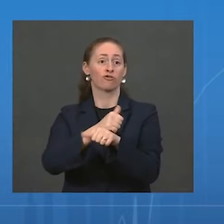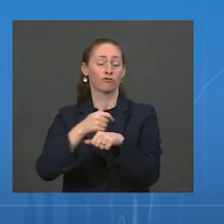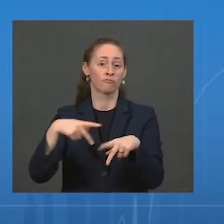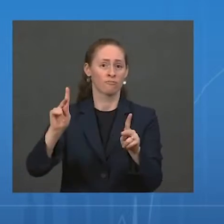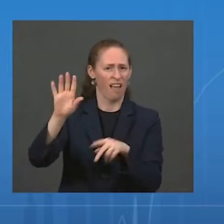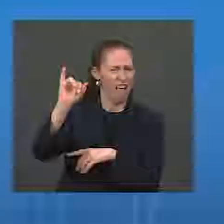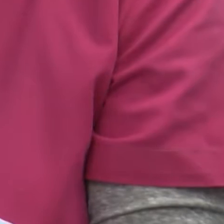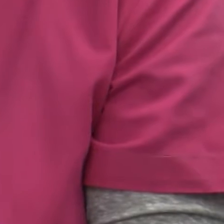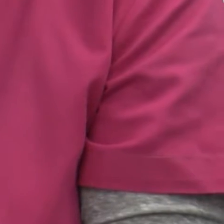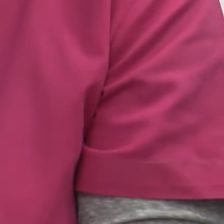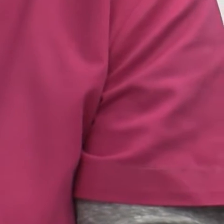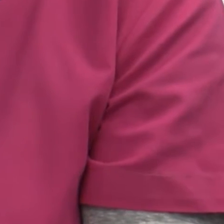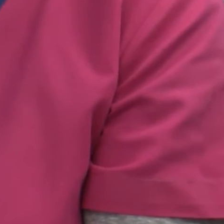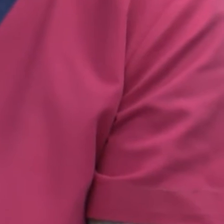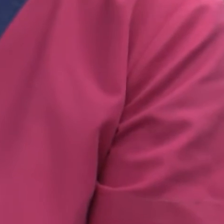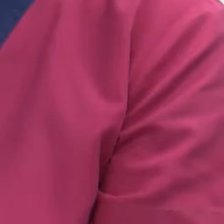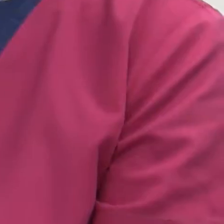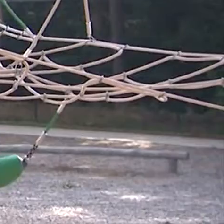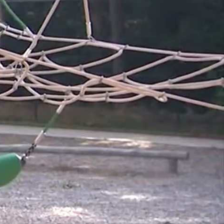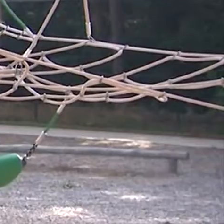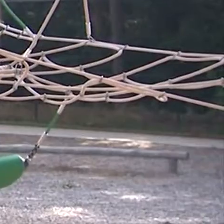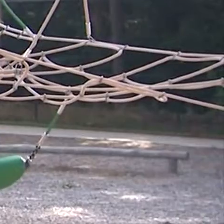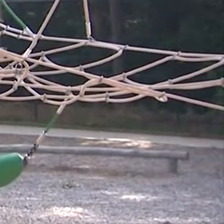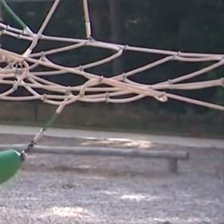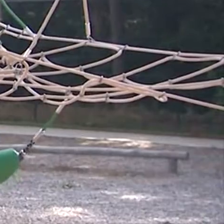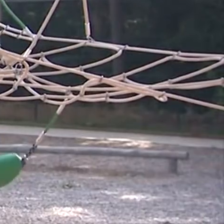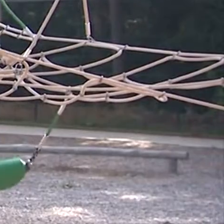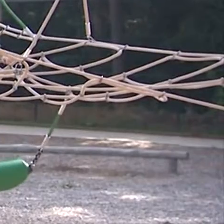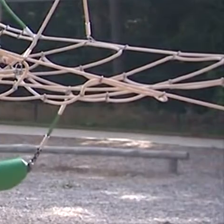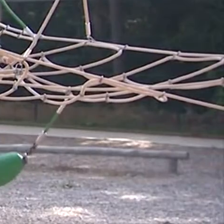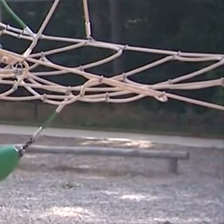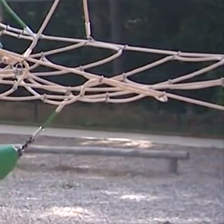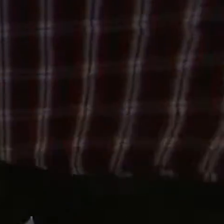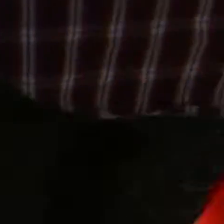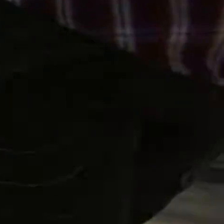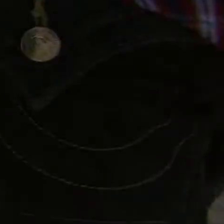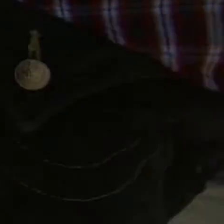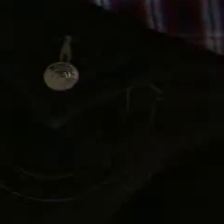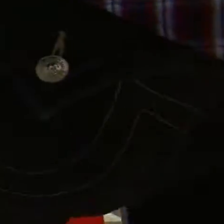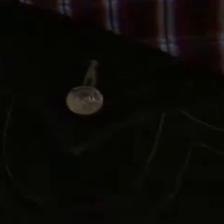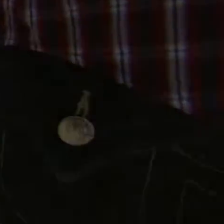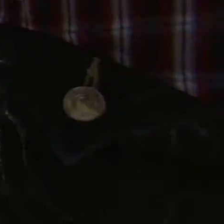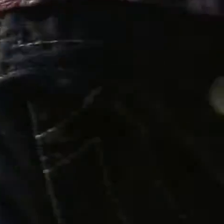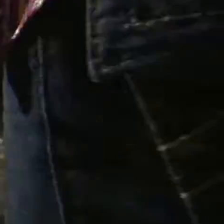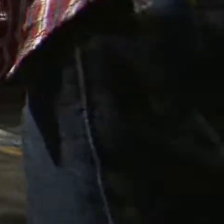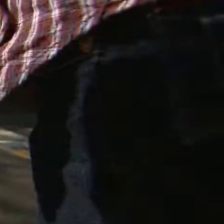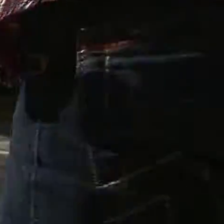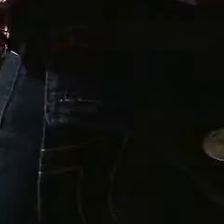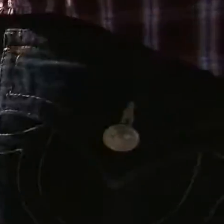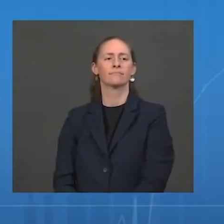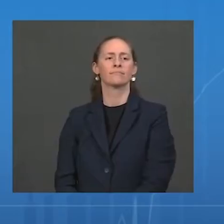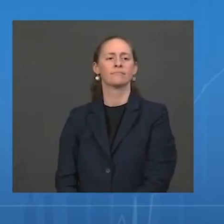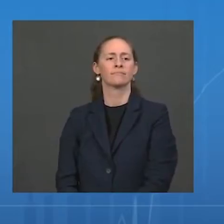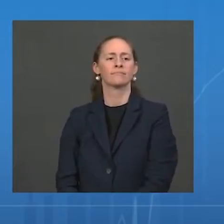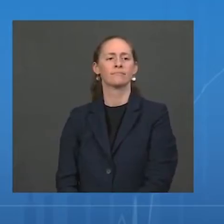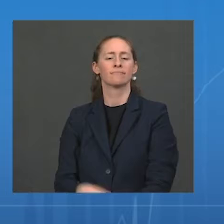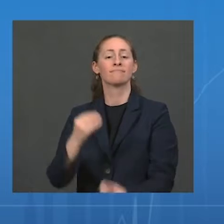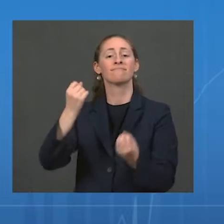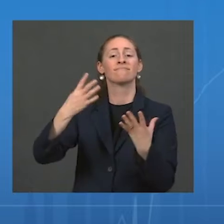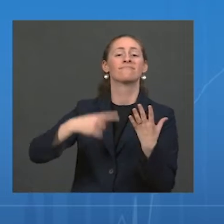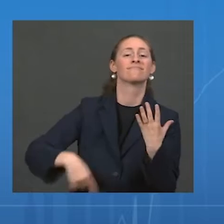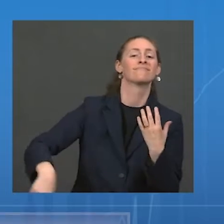to get shots in arms. The U.S. Surgeon General says there will be a national campaign targeting younger children and their parents. We know one